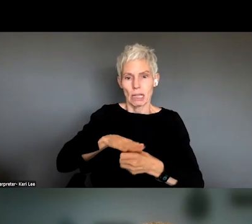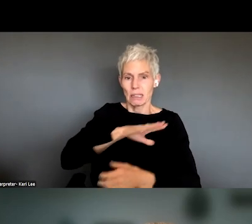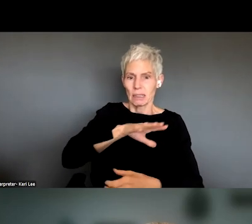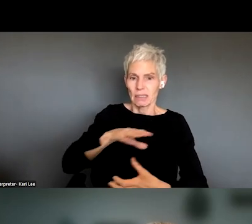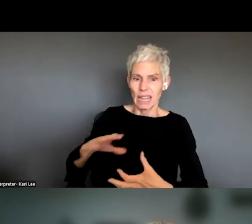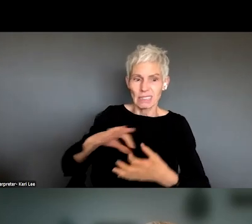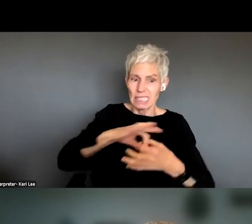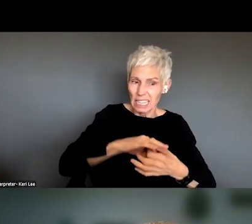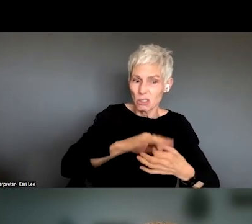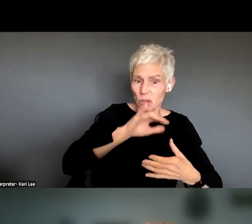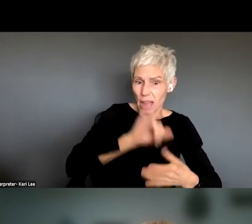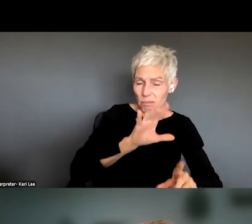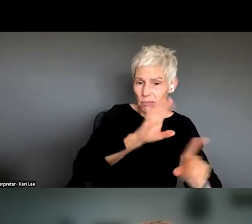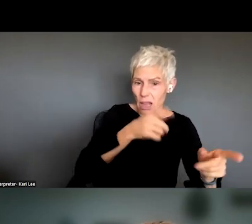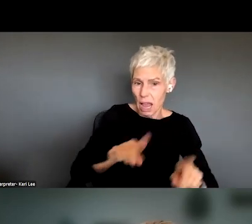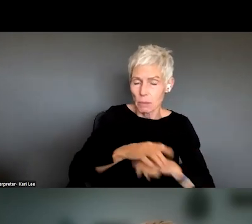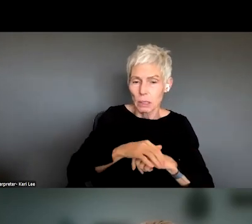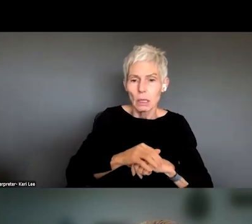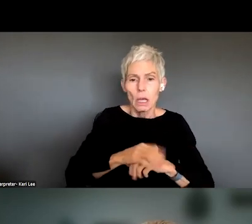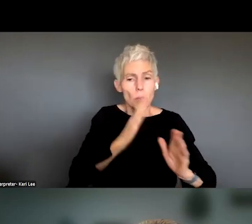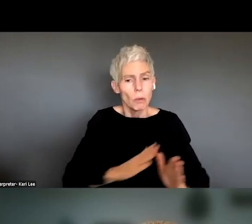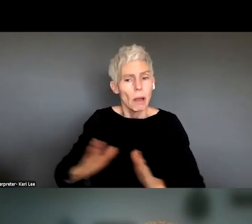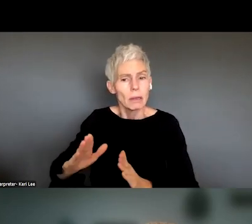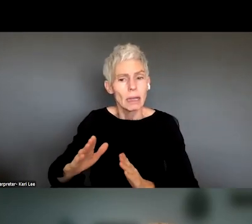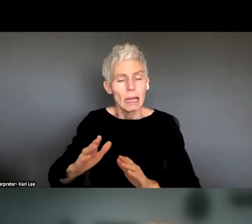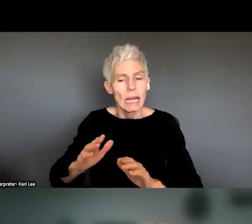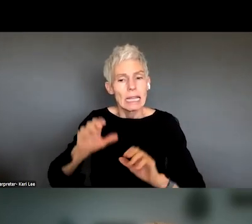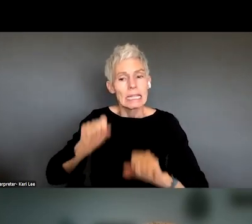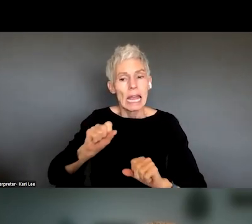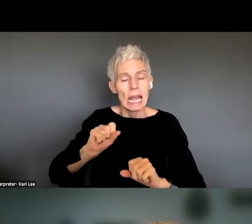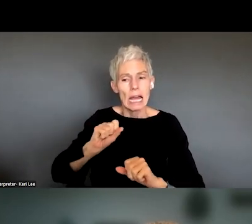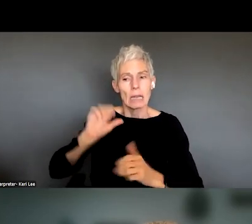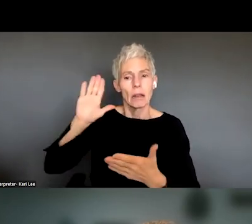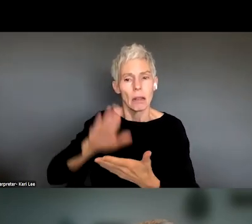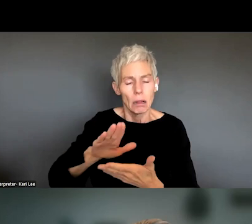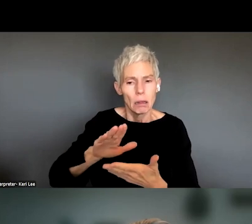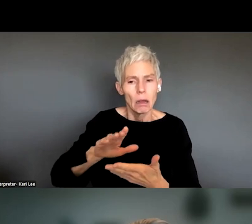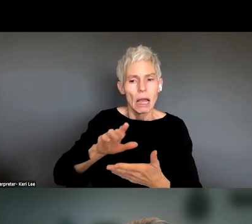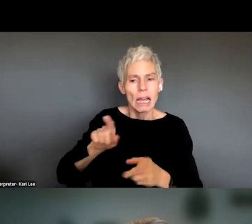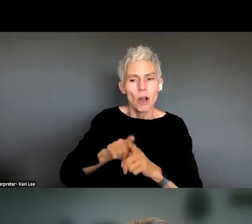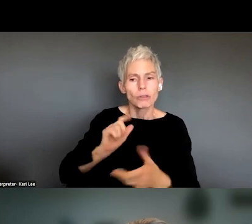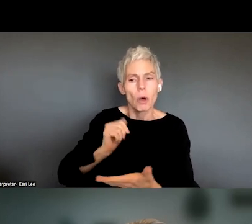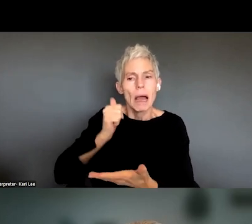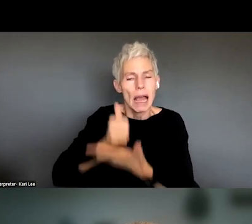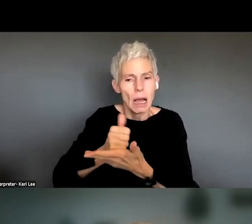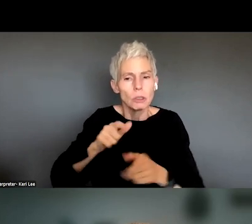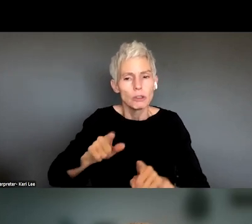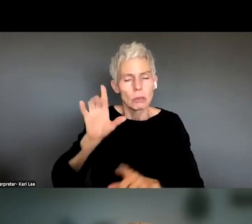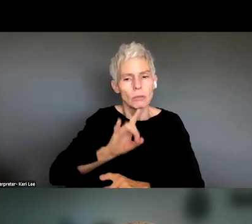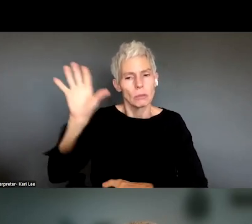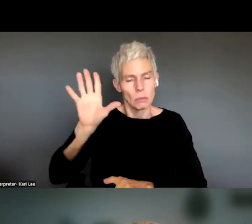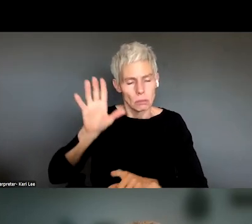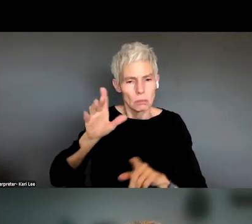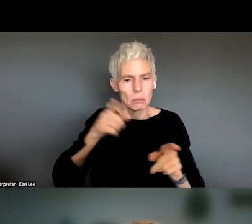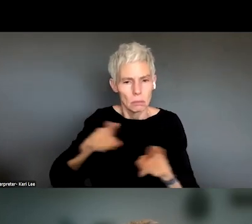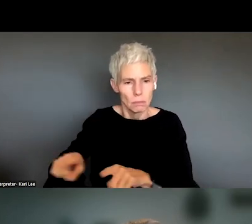that preparedness can help mitigate, not alleviate, but mitigate the trauma that's endured during catastrophic events. And the other